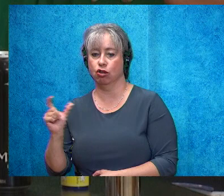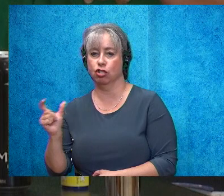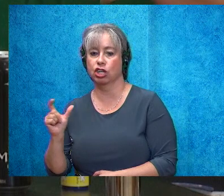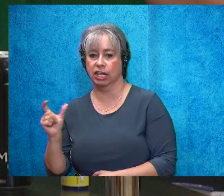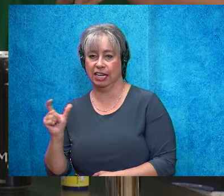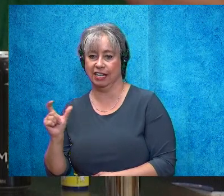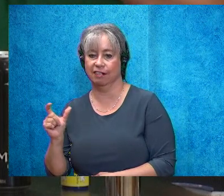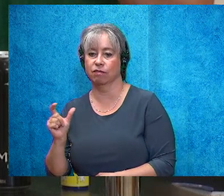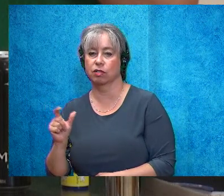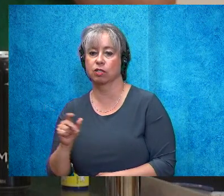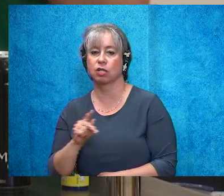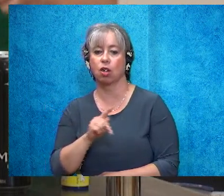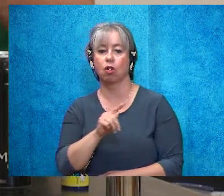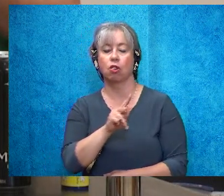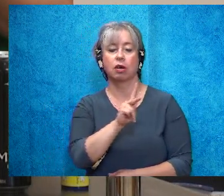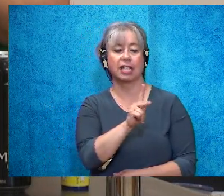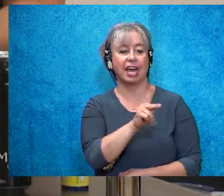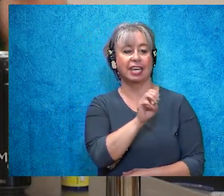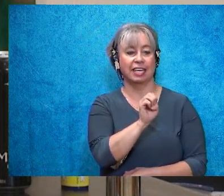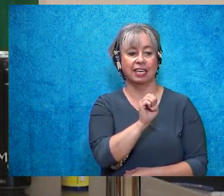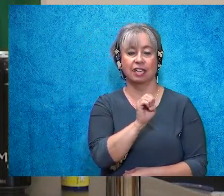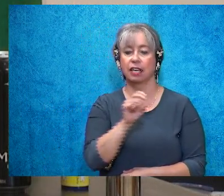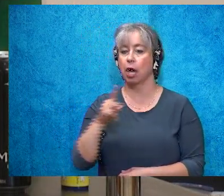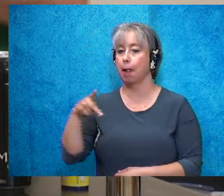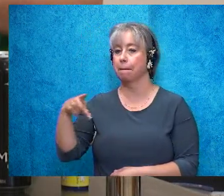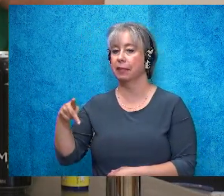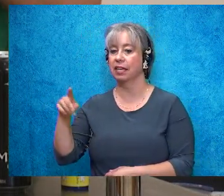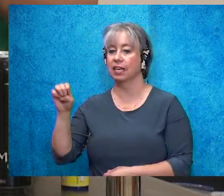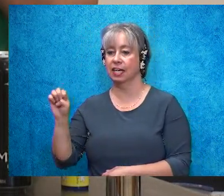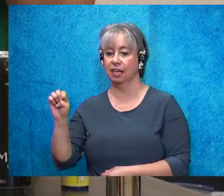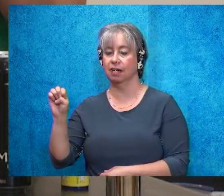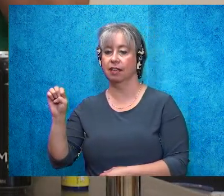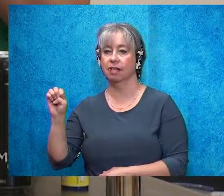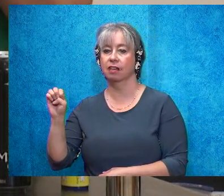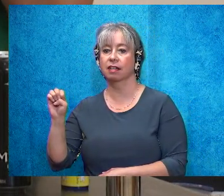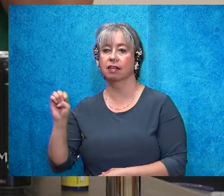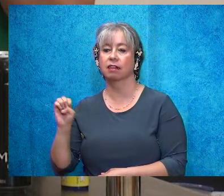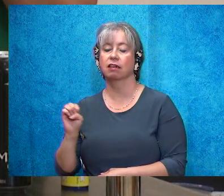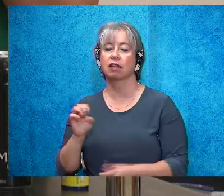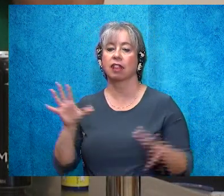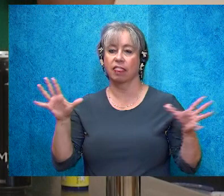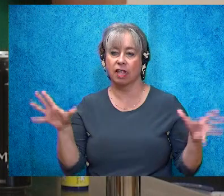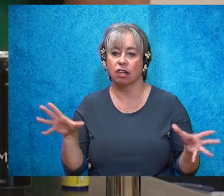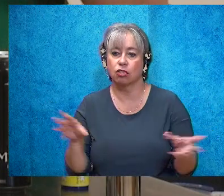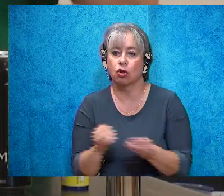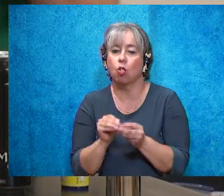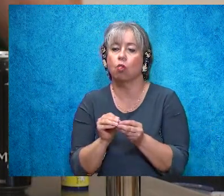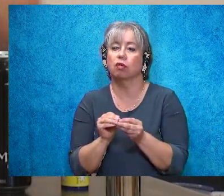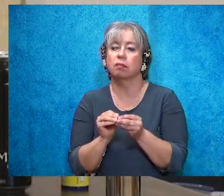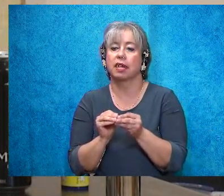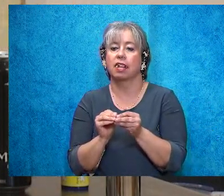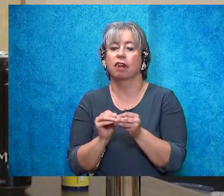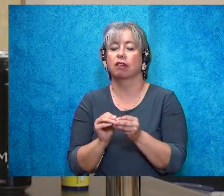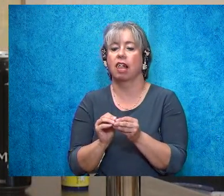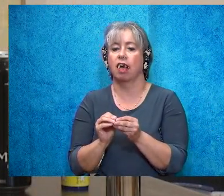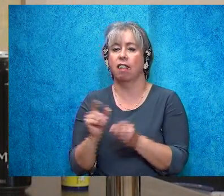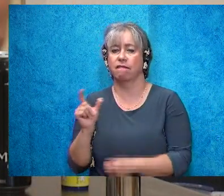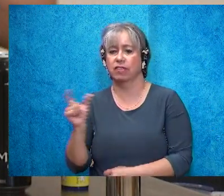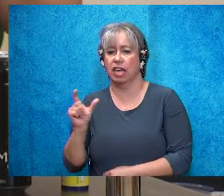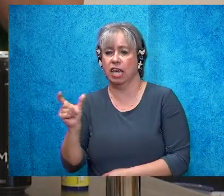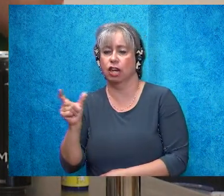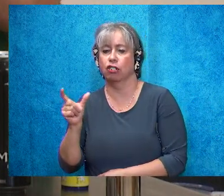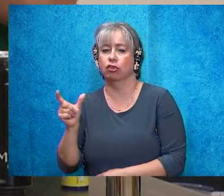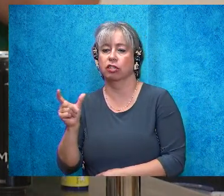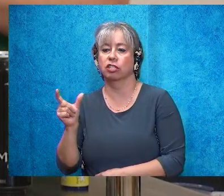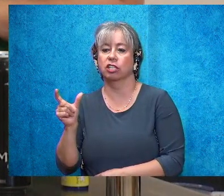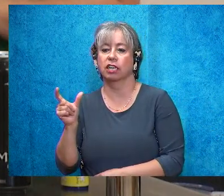an objective where we looked at the total amount of energy in a system, and that's kind of where we're moving forward to. We're going